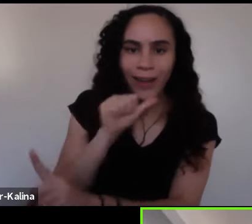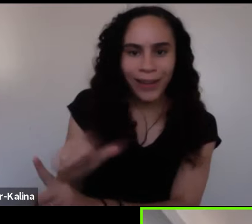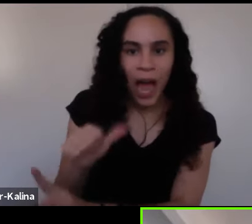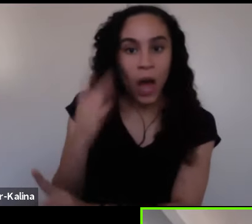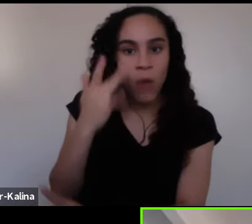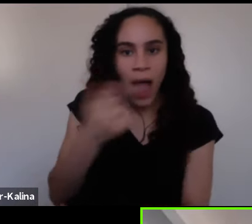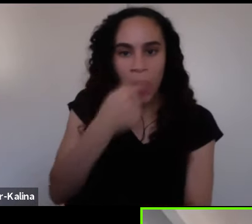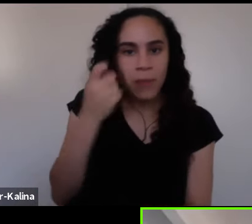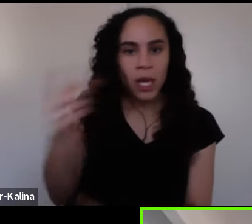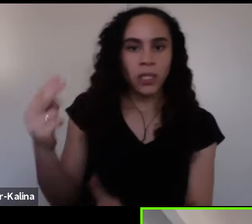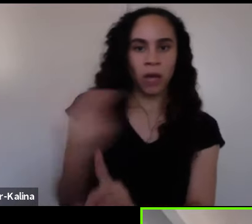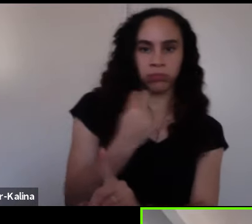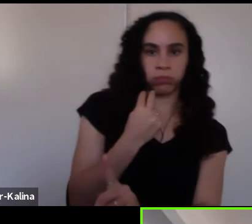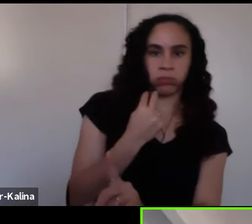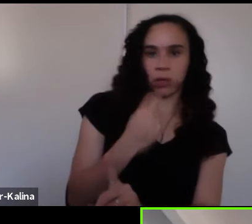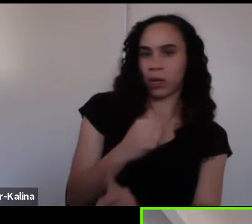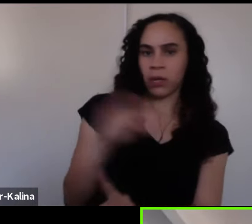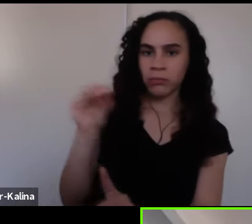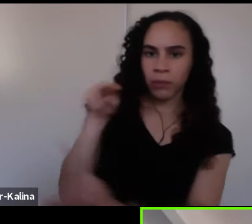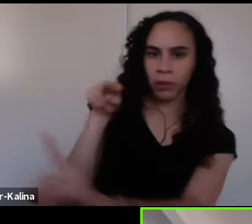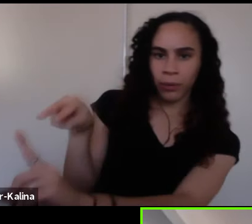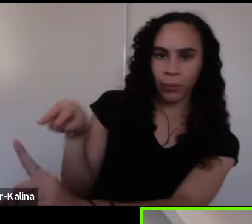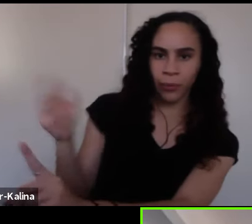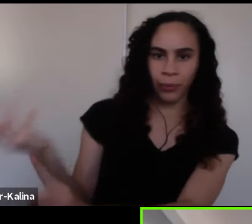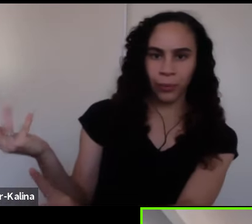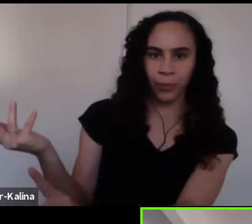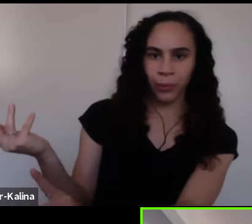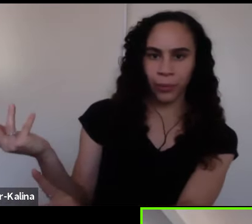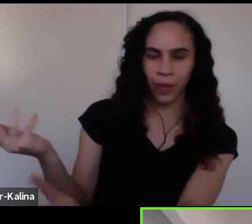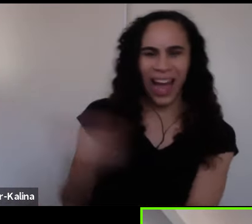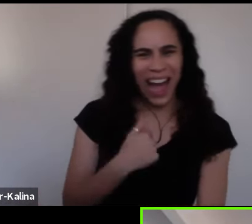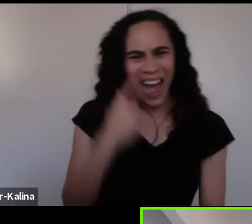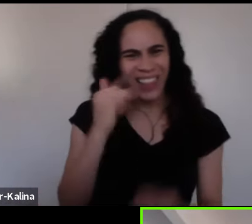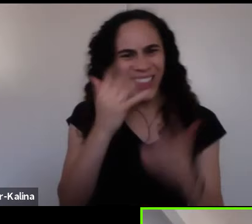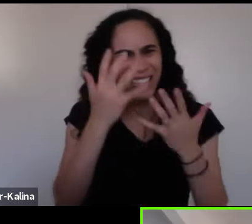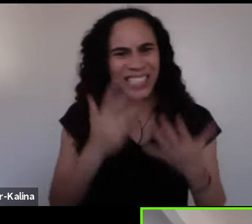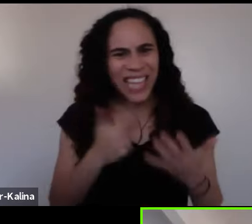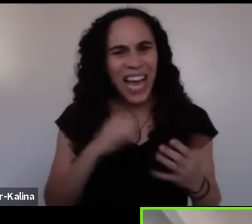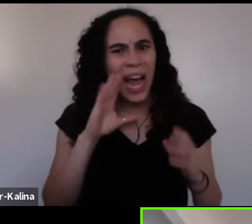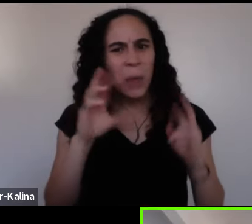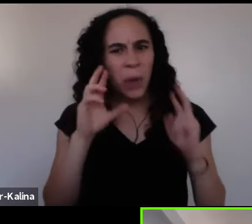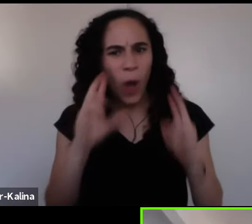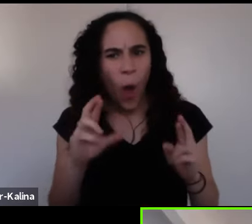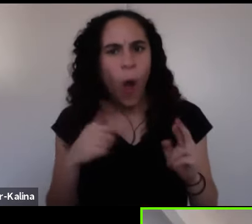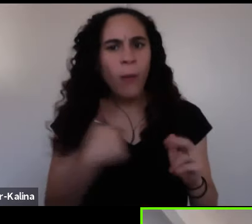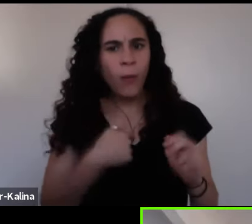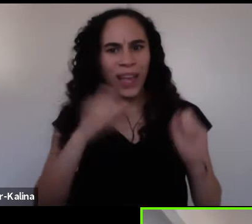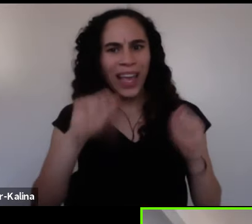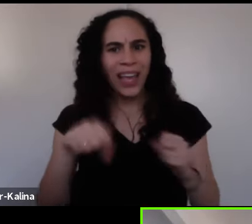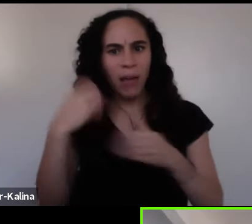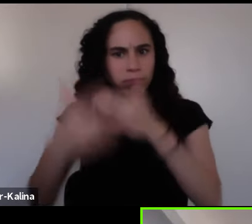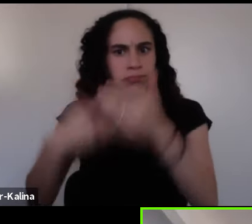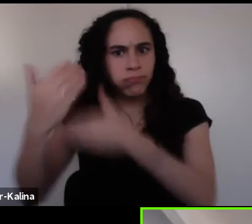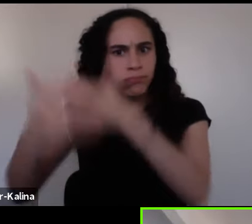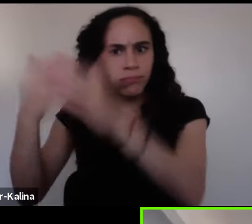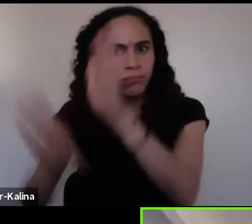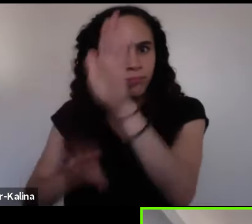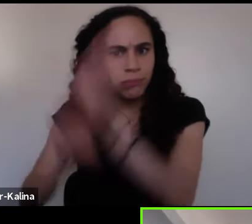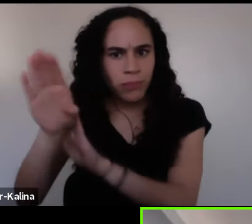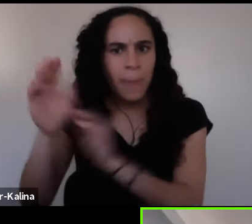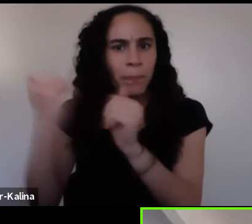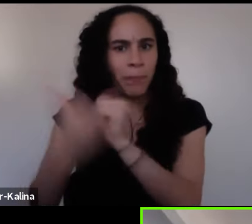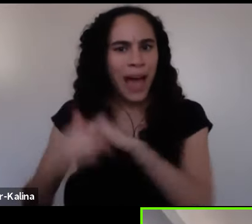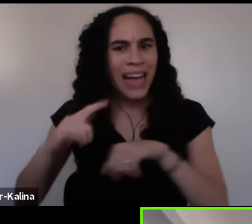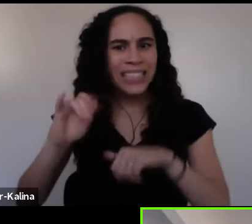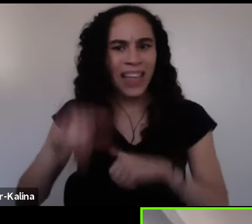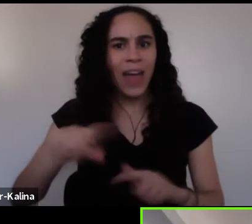yeah, I mean, there is that. And I think that is sad. I think that, you know, I would hope that we have moved past that, but it's apparent that we have not. You